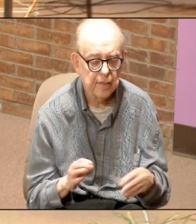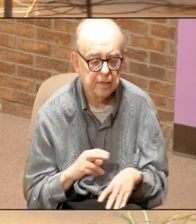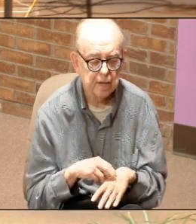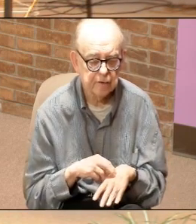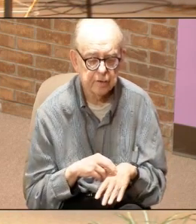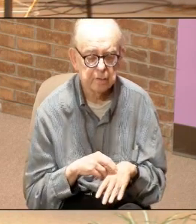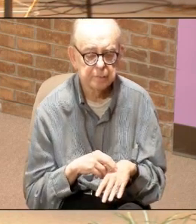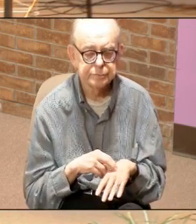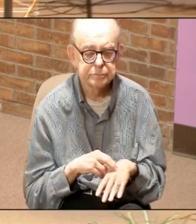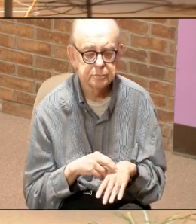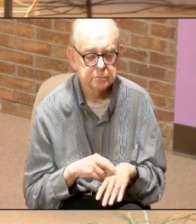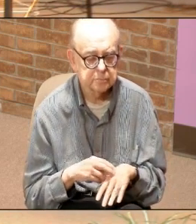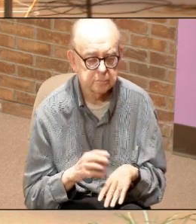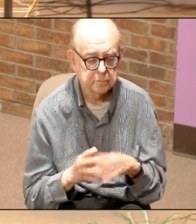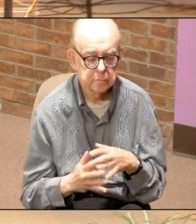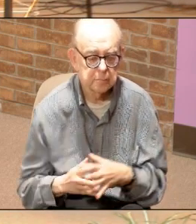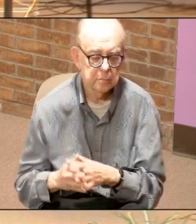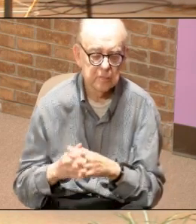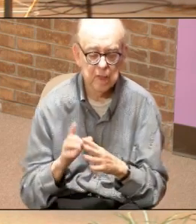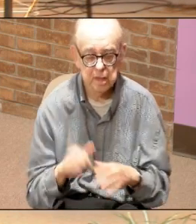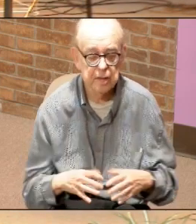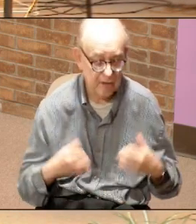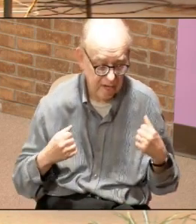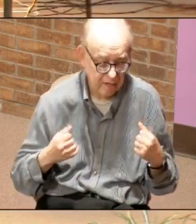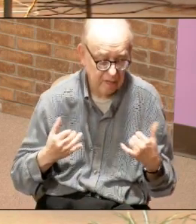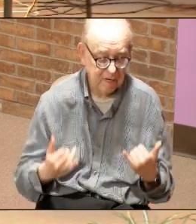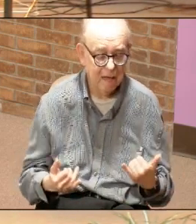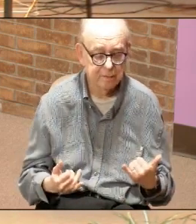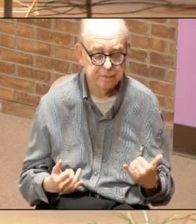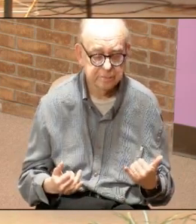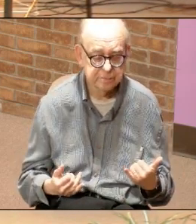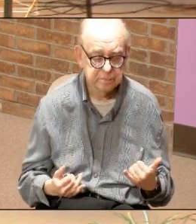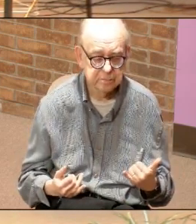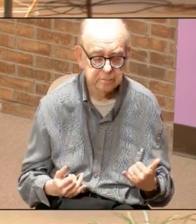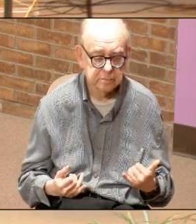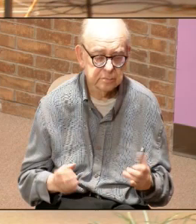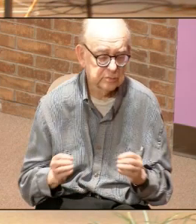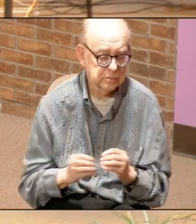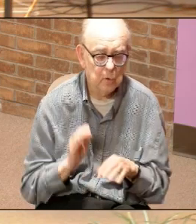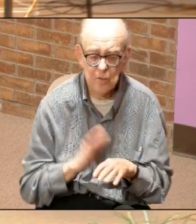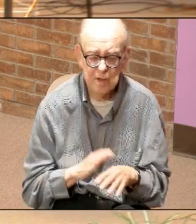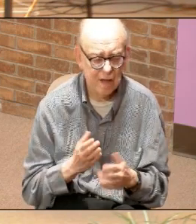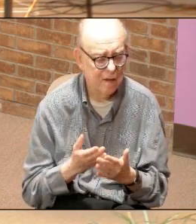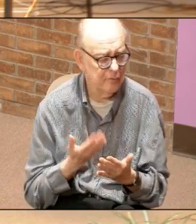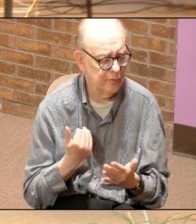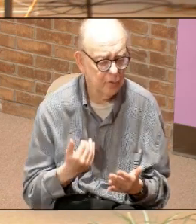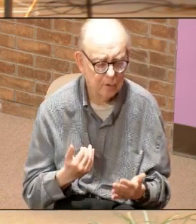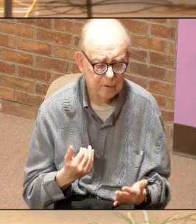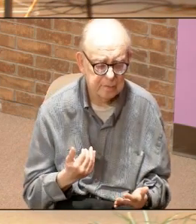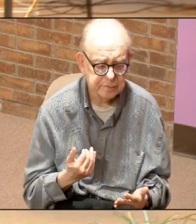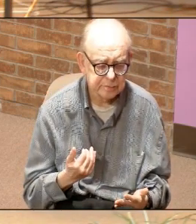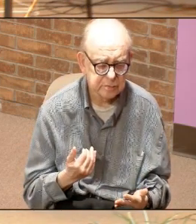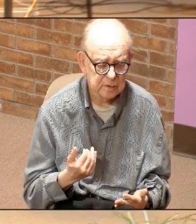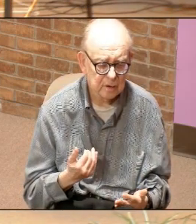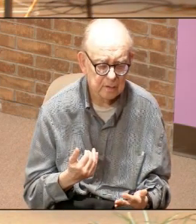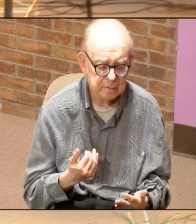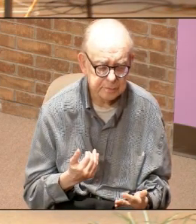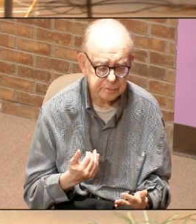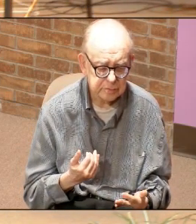nation. America needs a healing more than ever before.